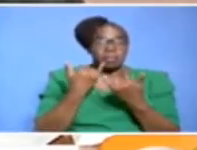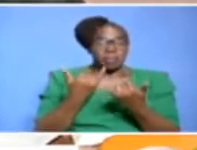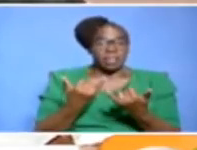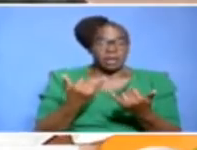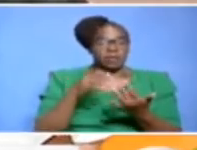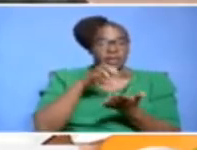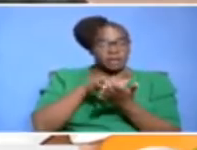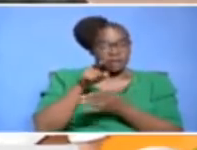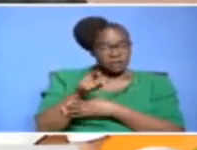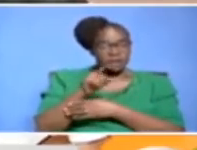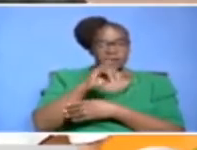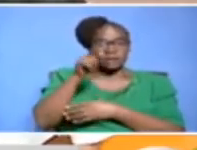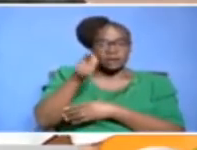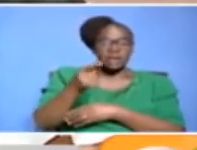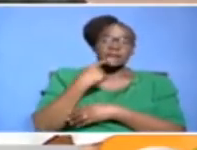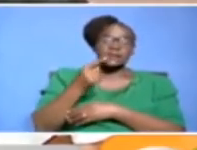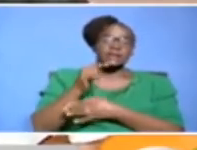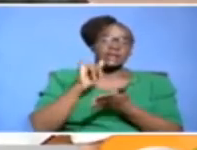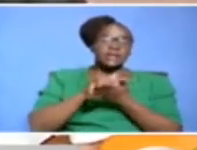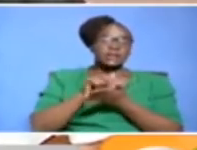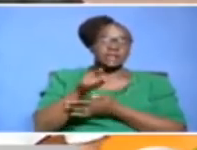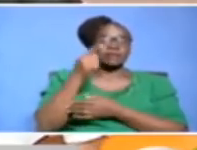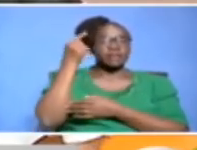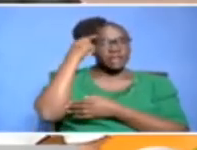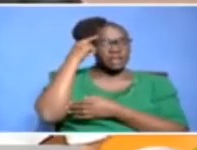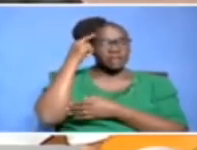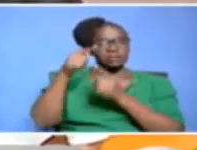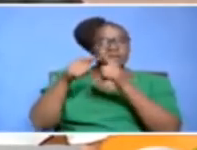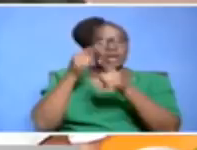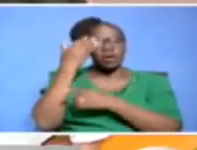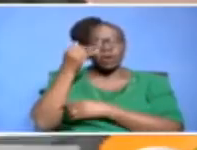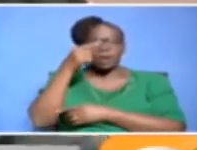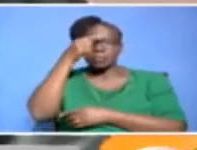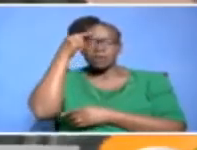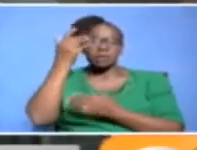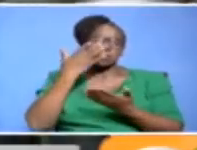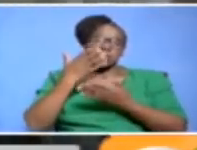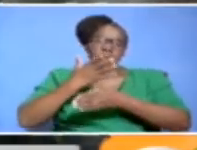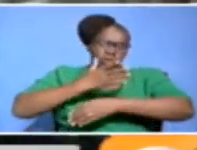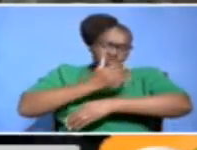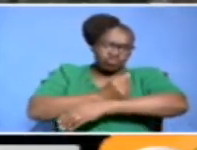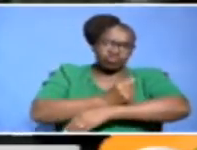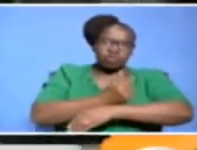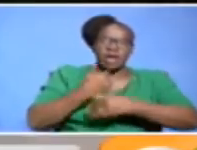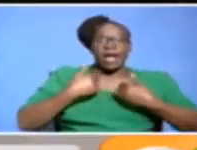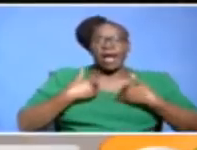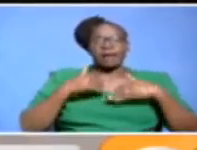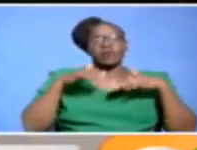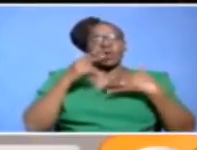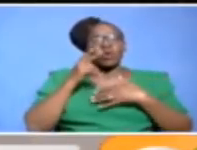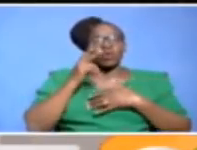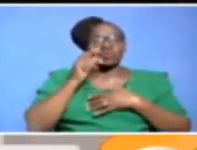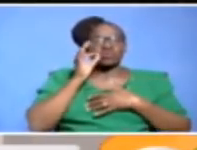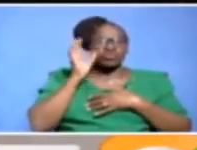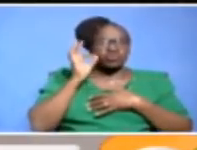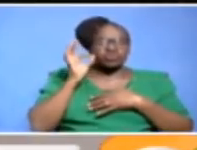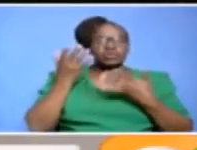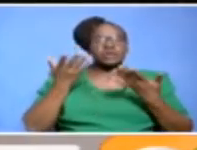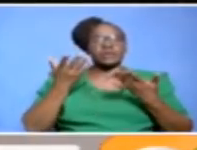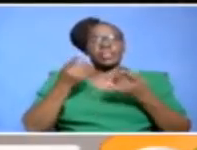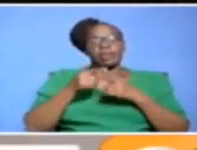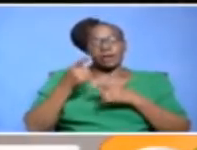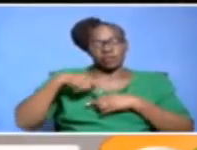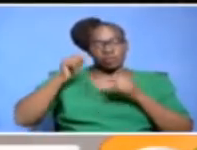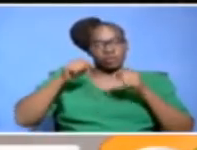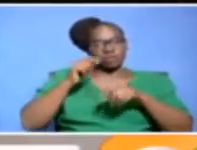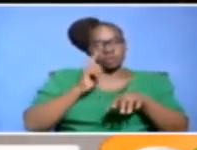judge says he thinks that the crime was because of drugs. So are we able as during